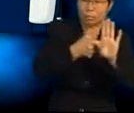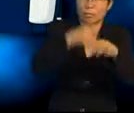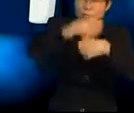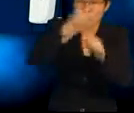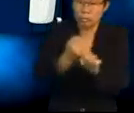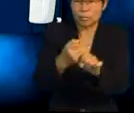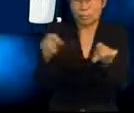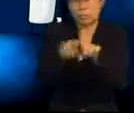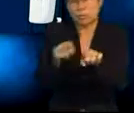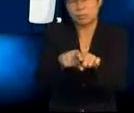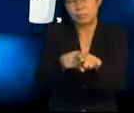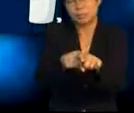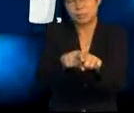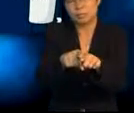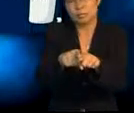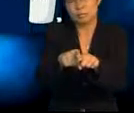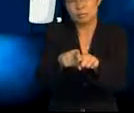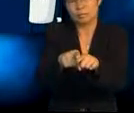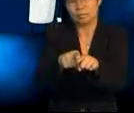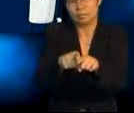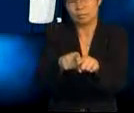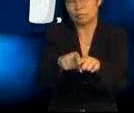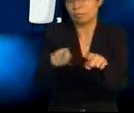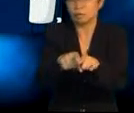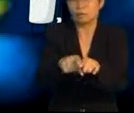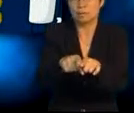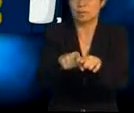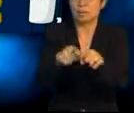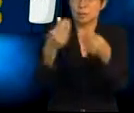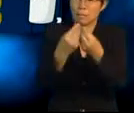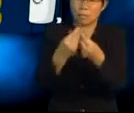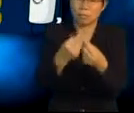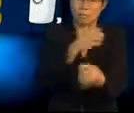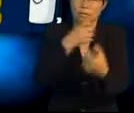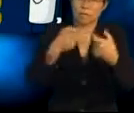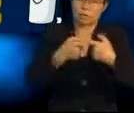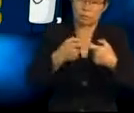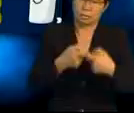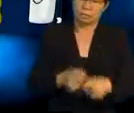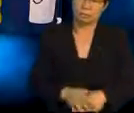produce the same amount of current as one battery.